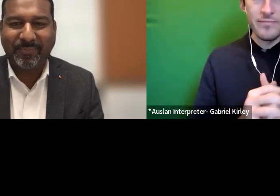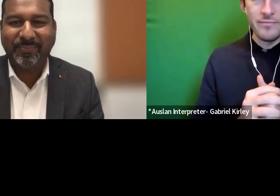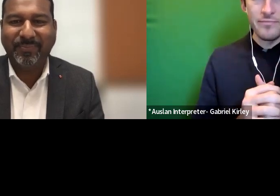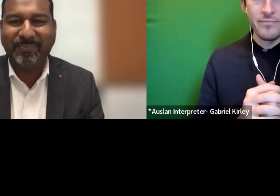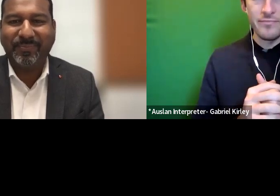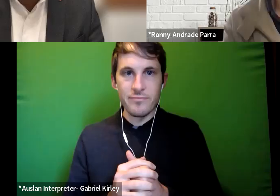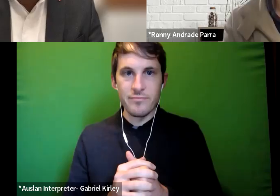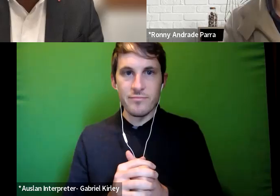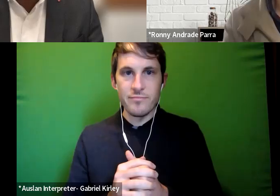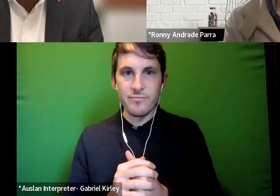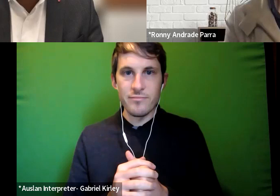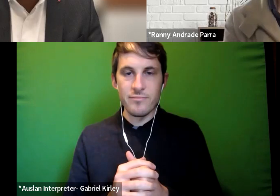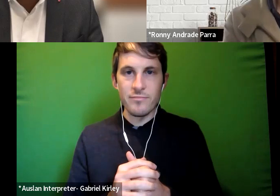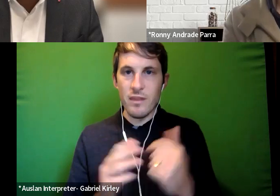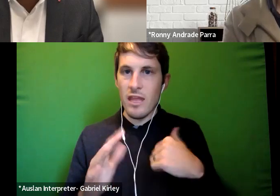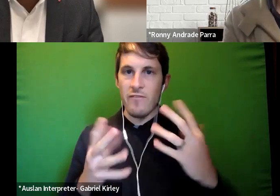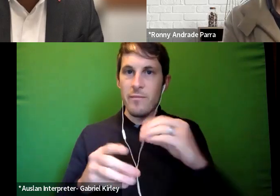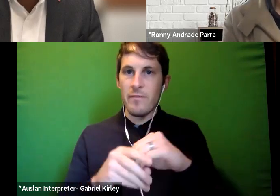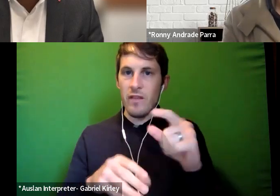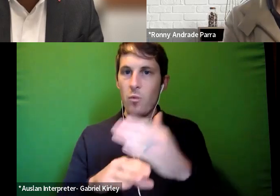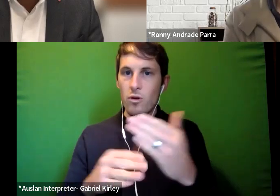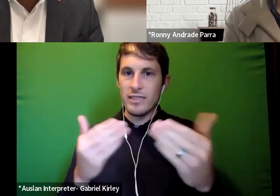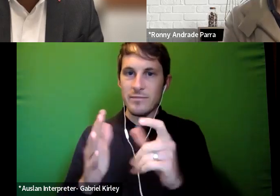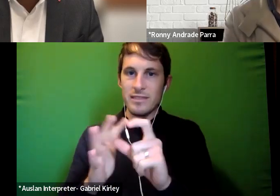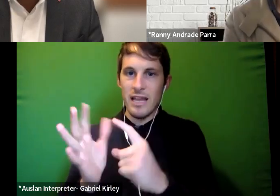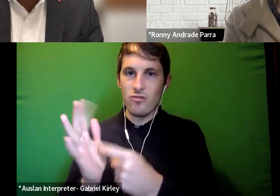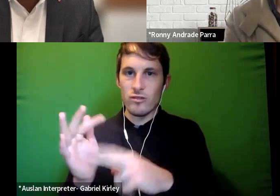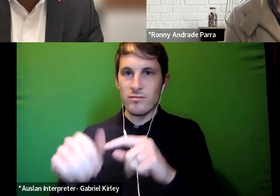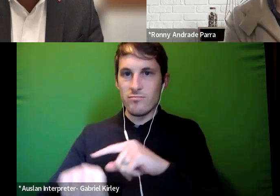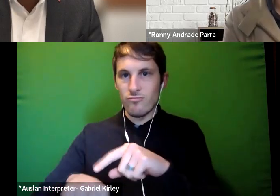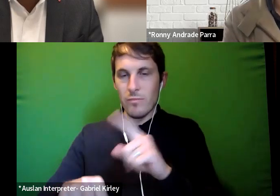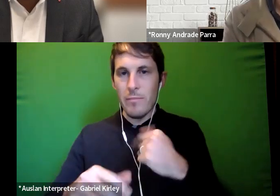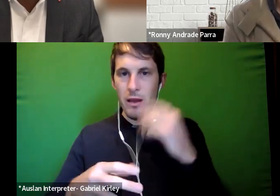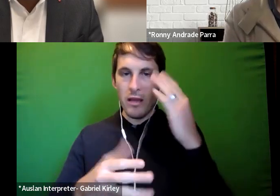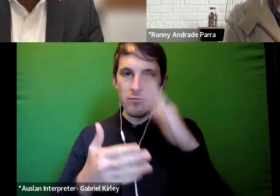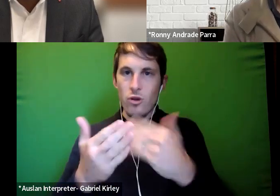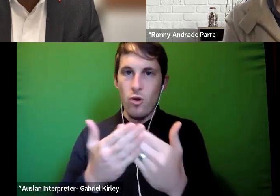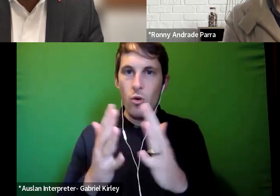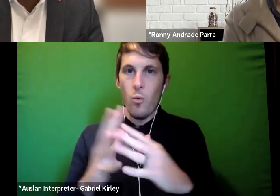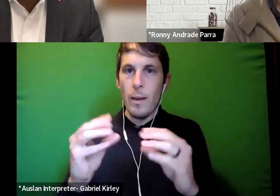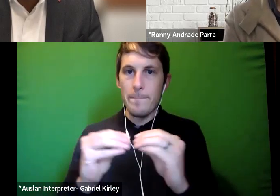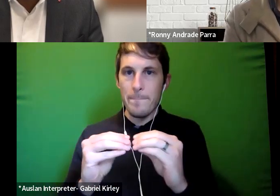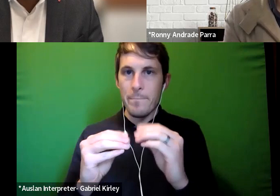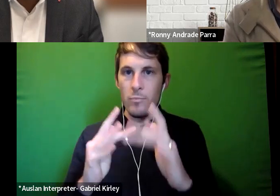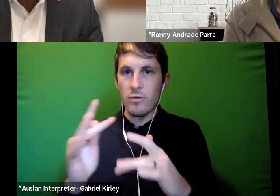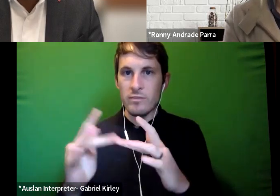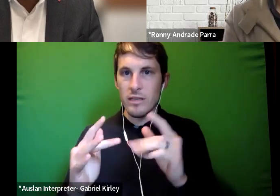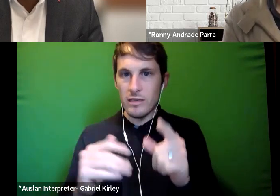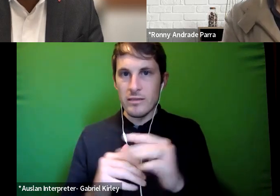I haven't been on the space for as long as Darren, but my experience on web basically is